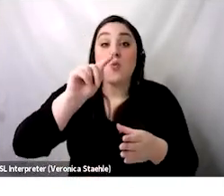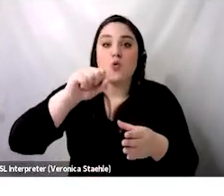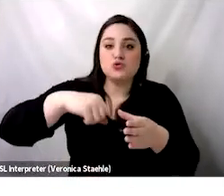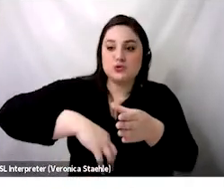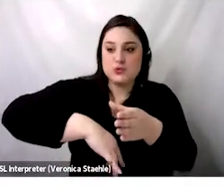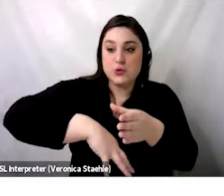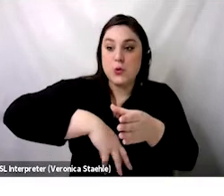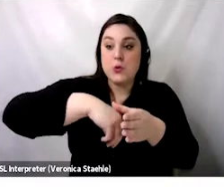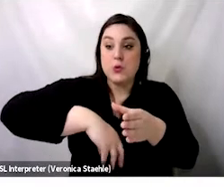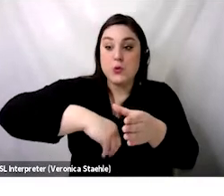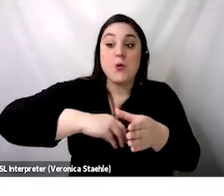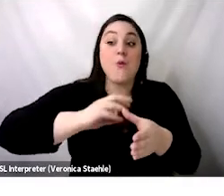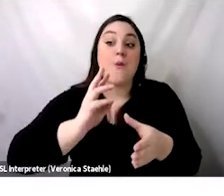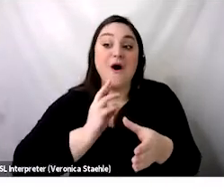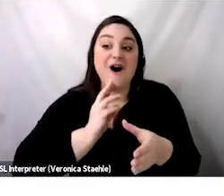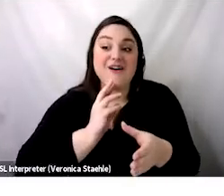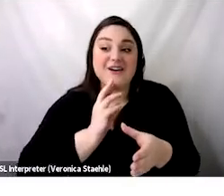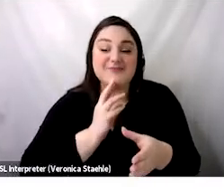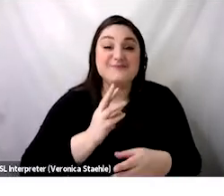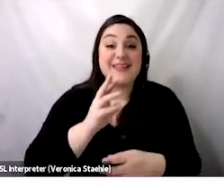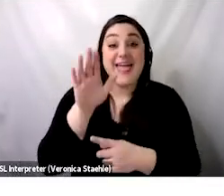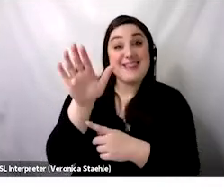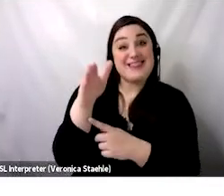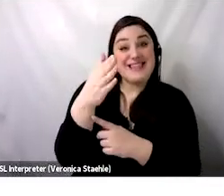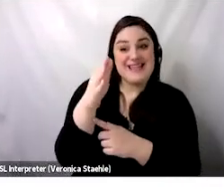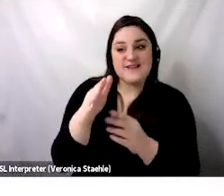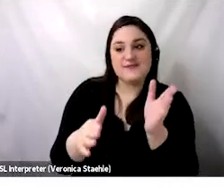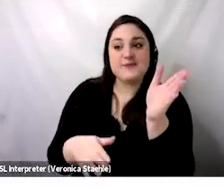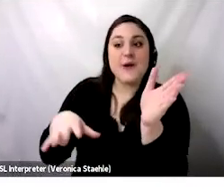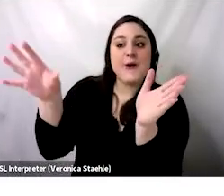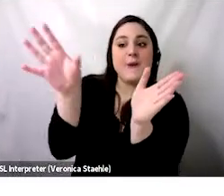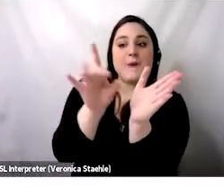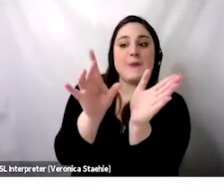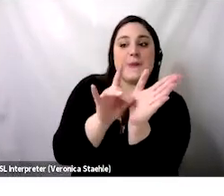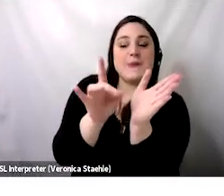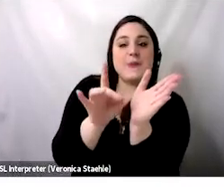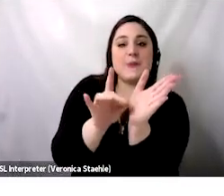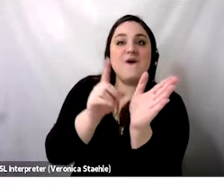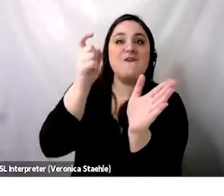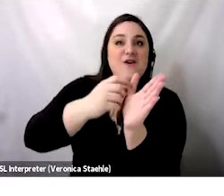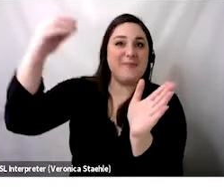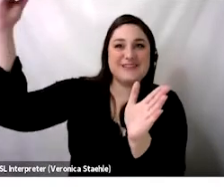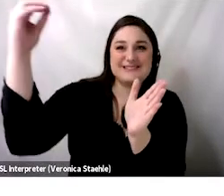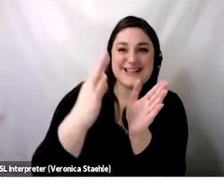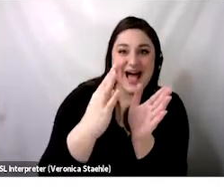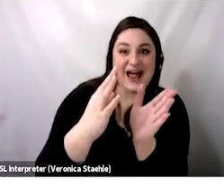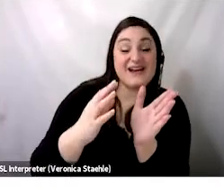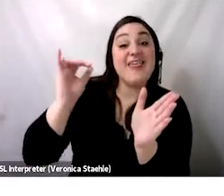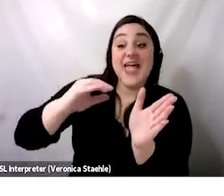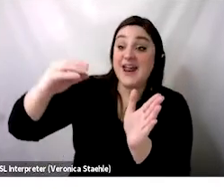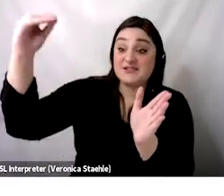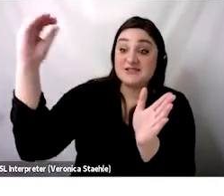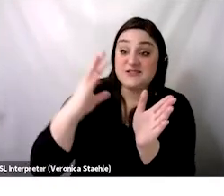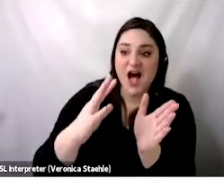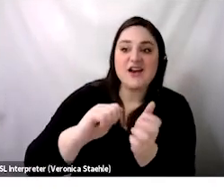air, using the sun as the energy source to change the combination of water